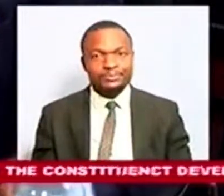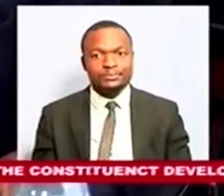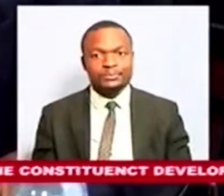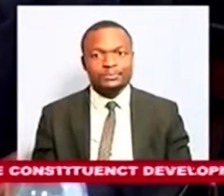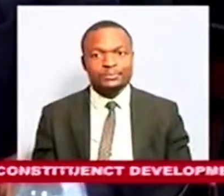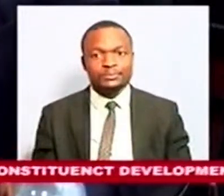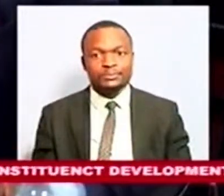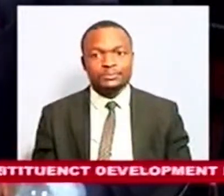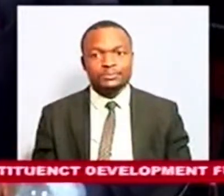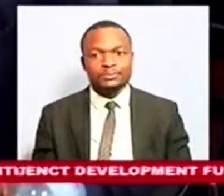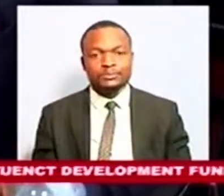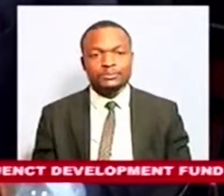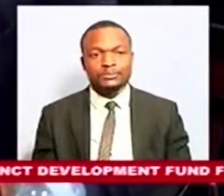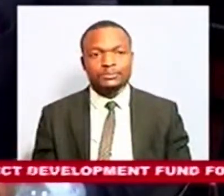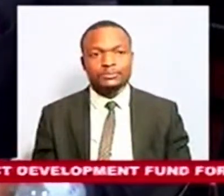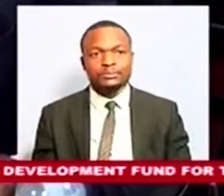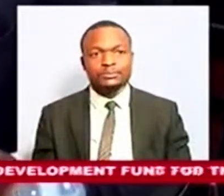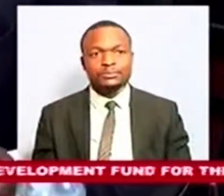And then